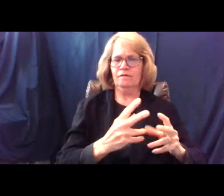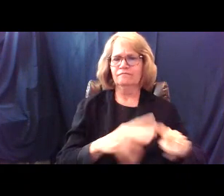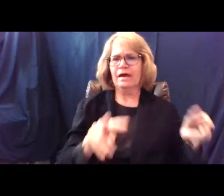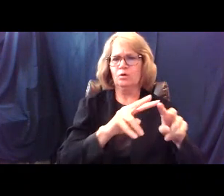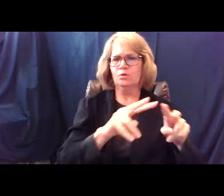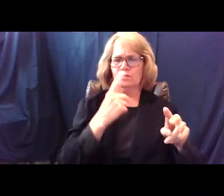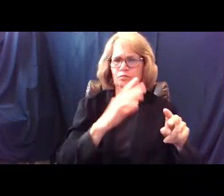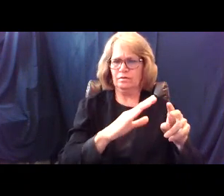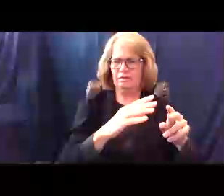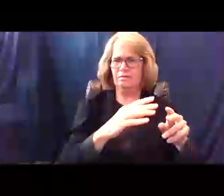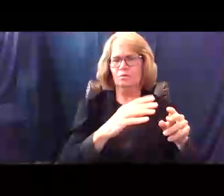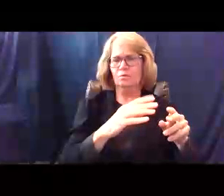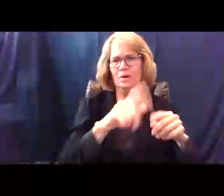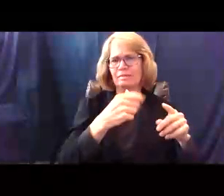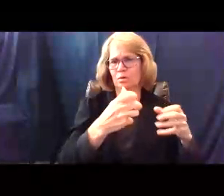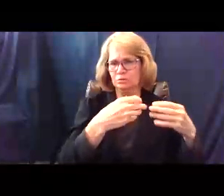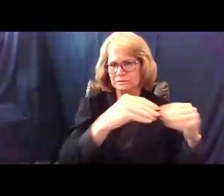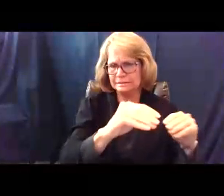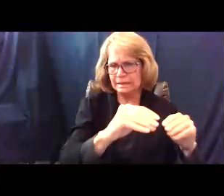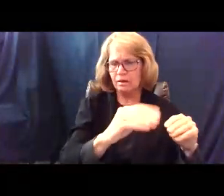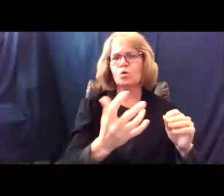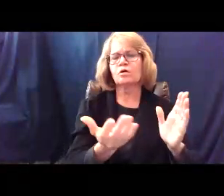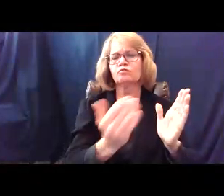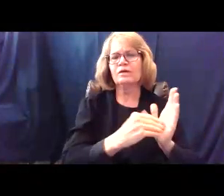refinance their home.